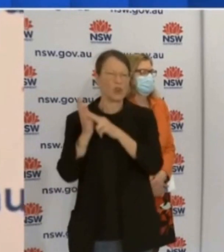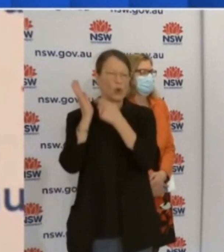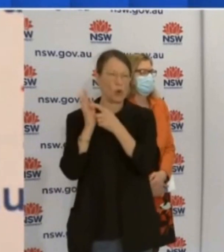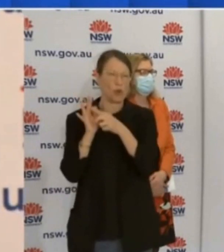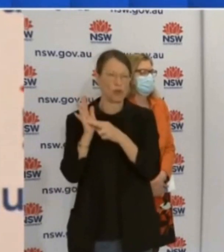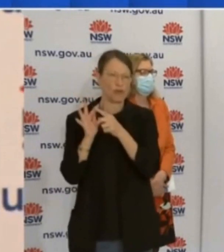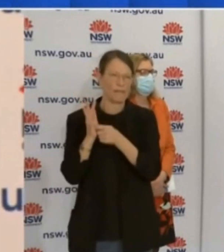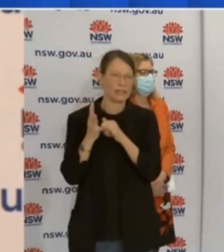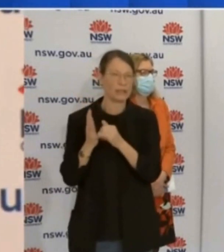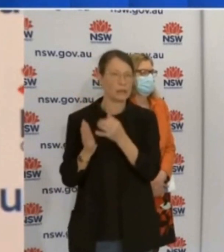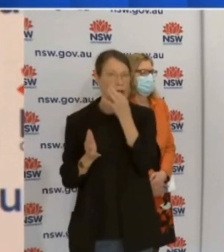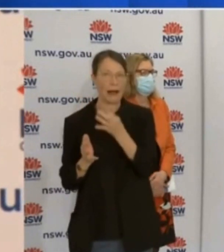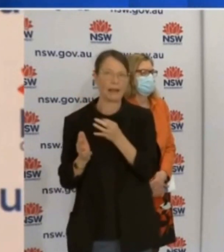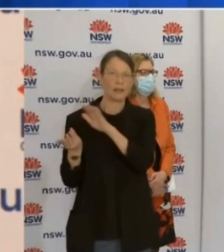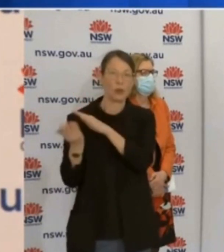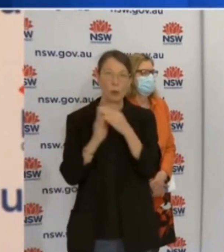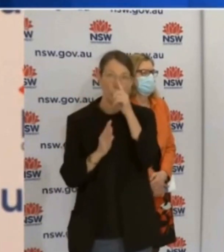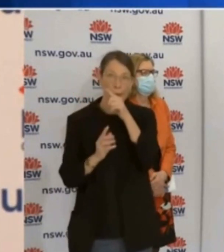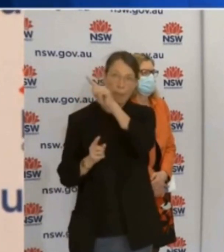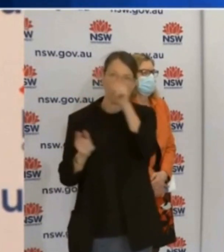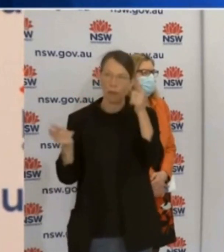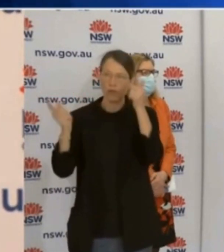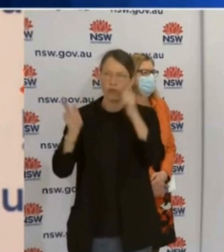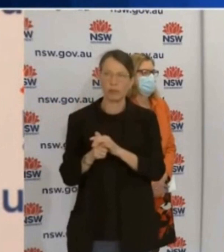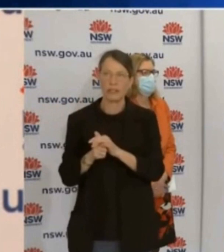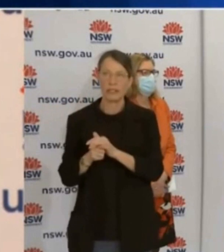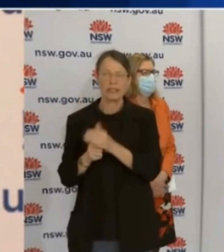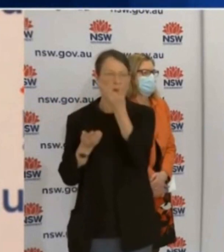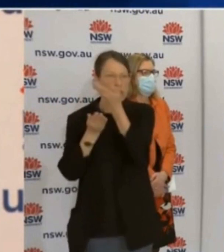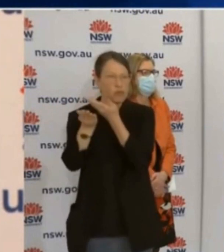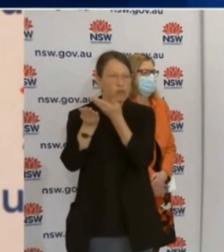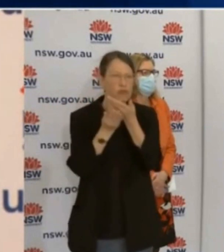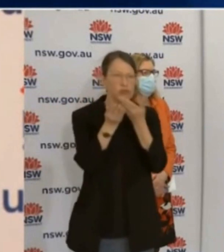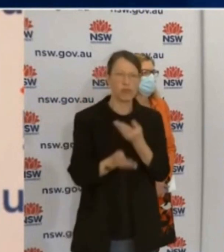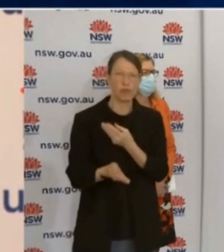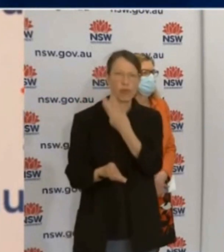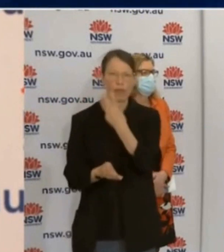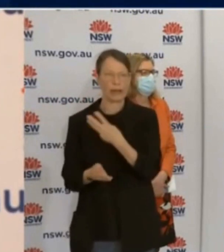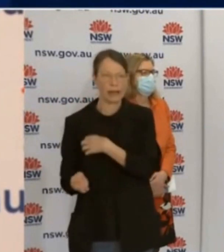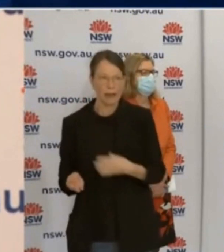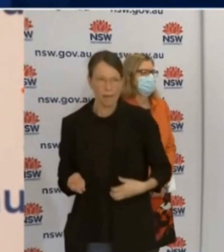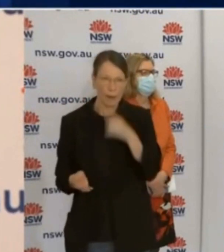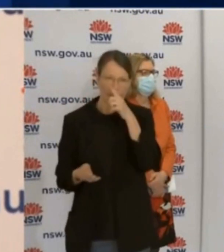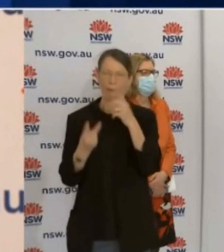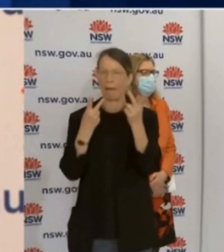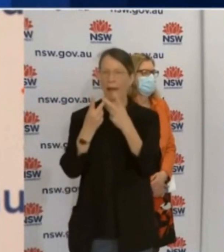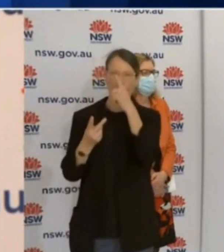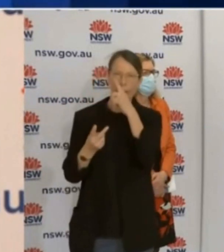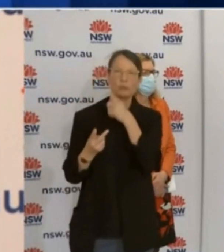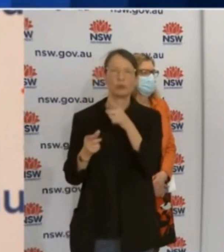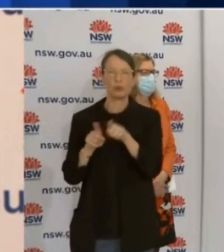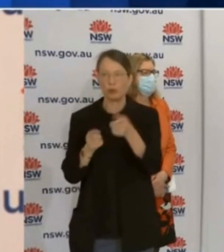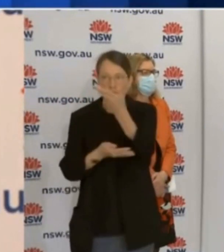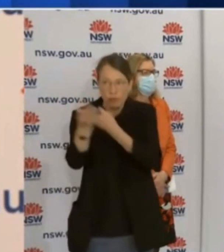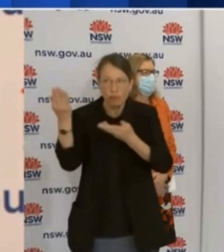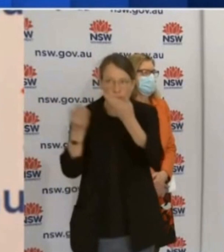community representatives. So I spoke to each of 3 MPs up there as well as others, and they are across the